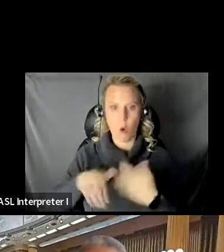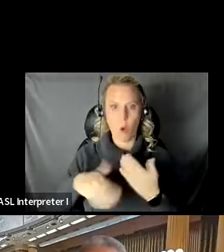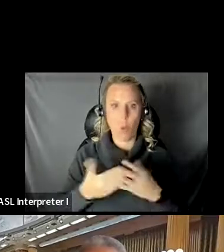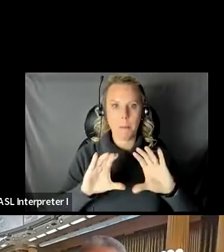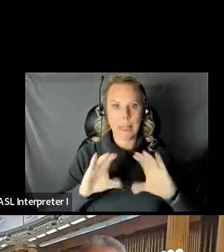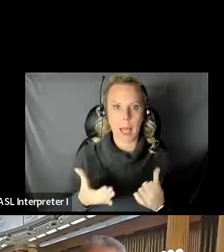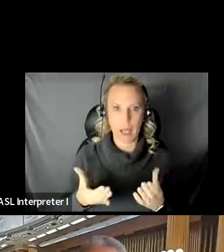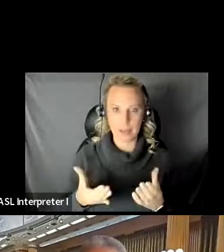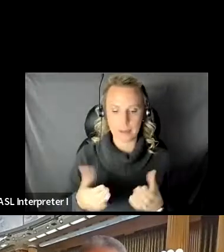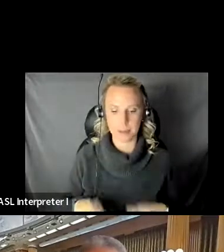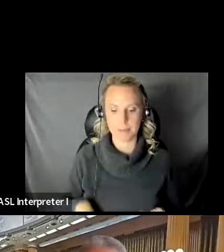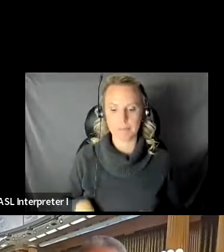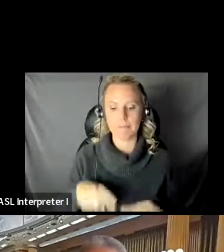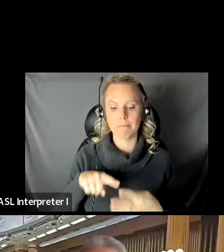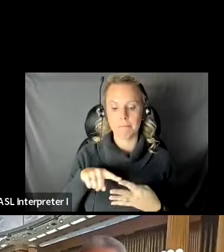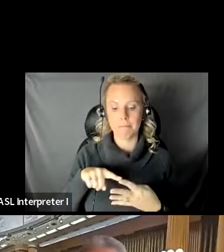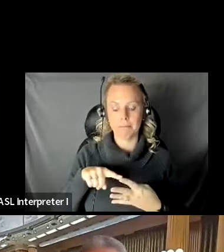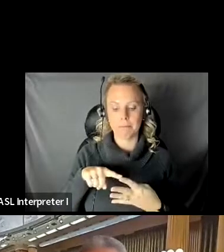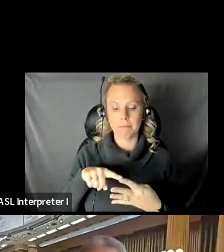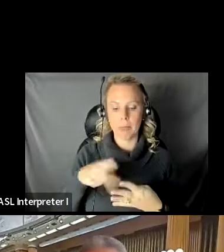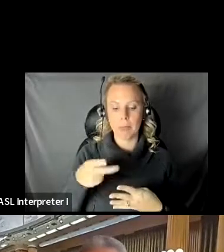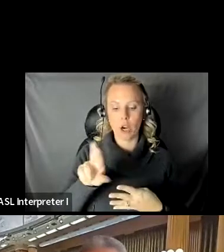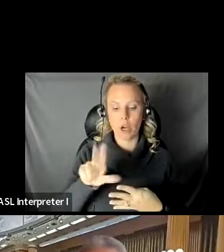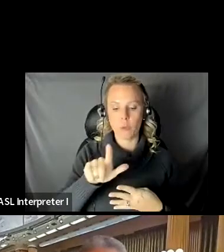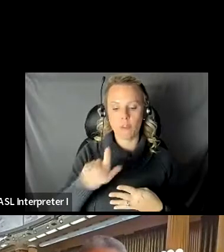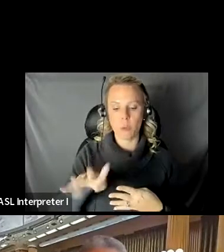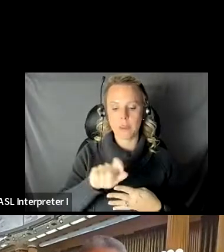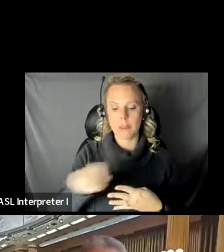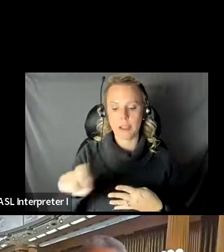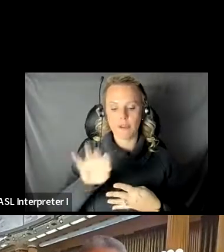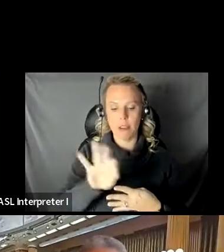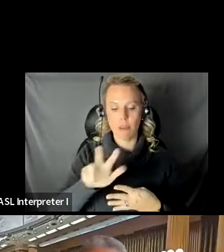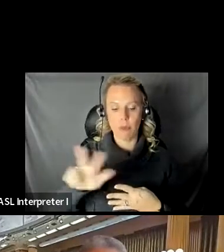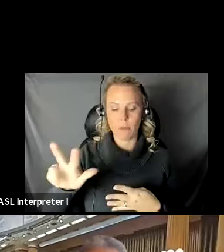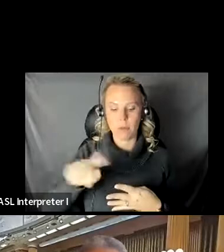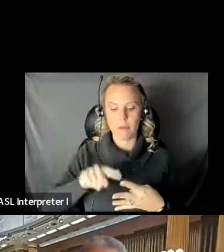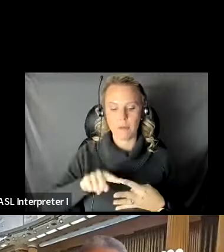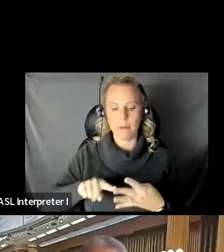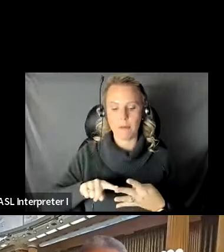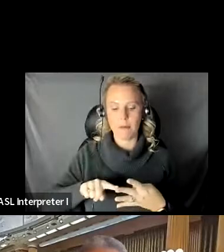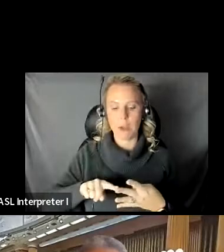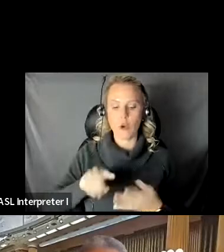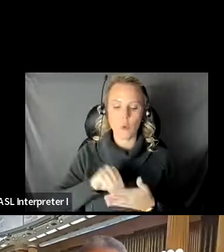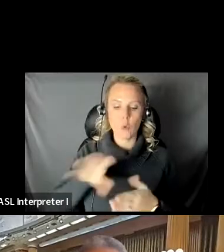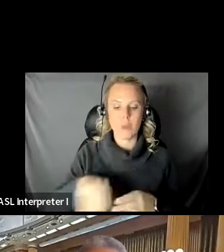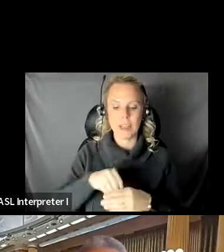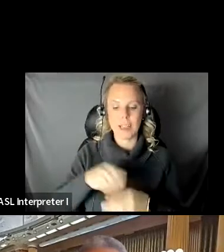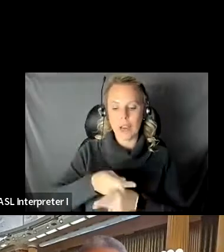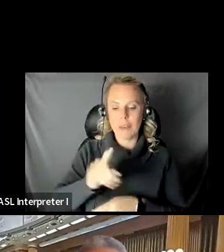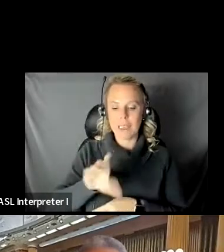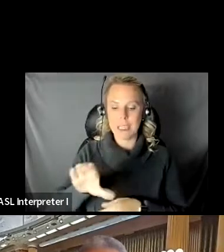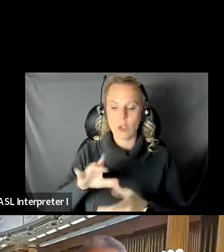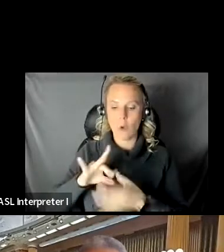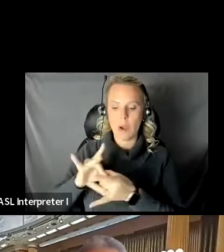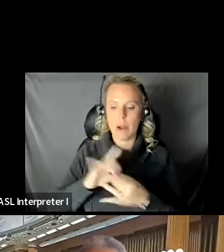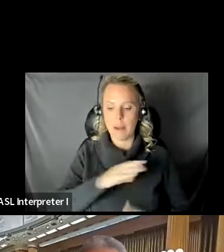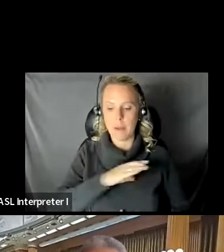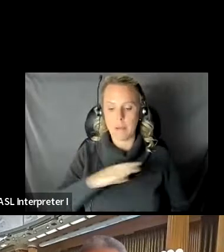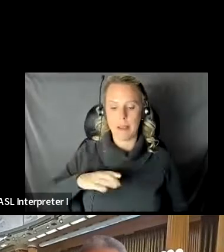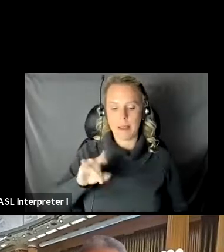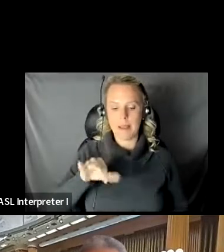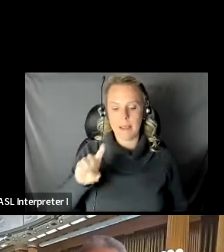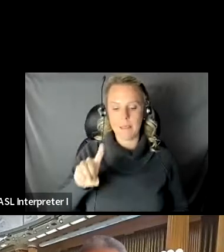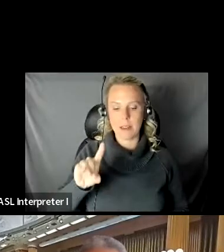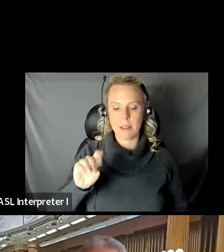block. They are PR 24-933, students in the care of DC Coordinating Committee, David